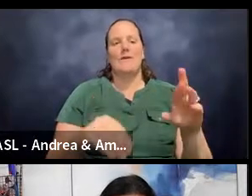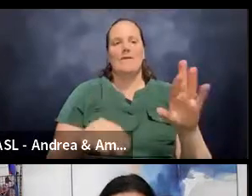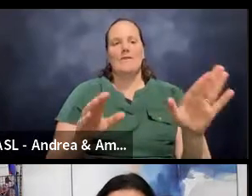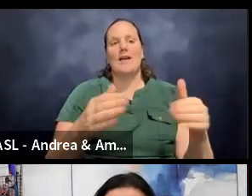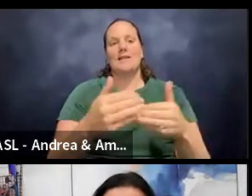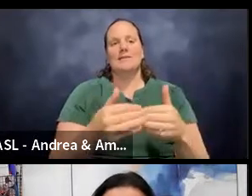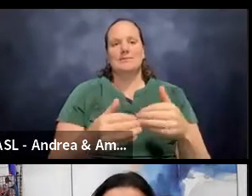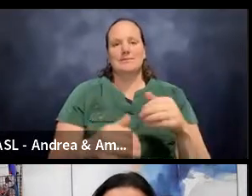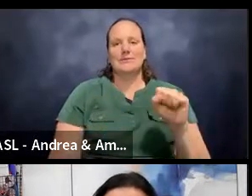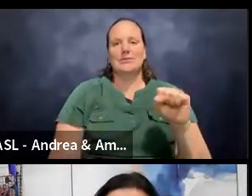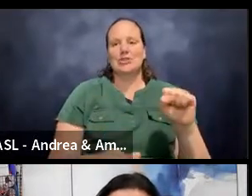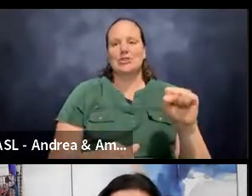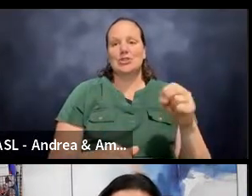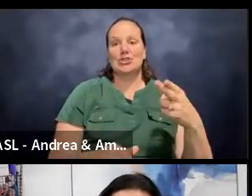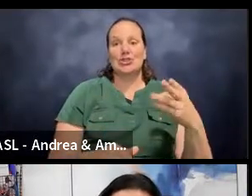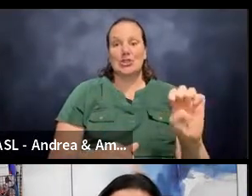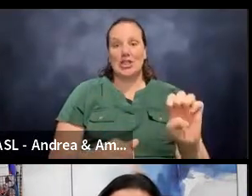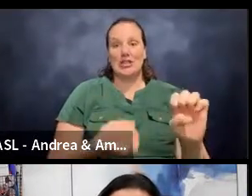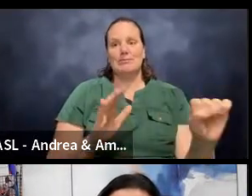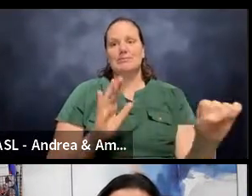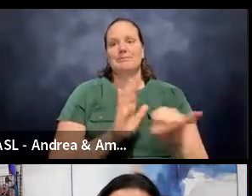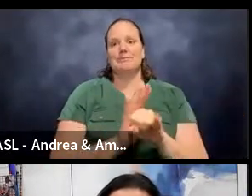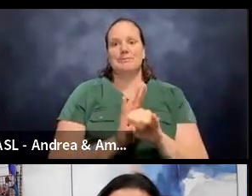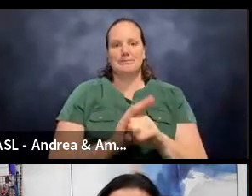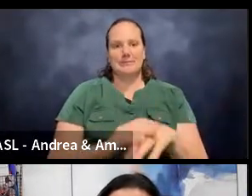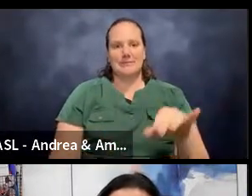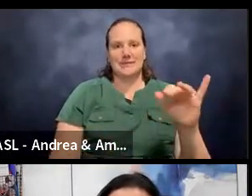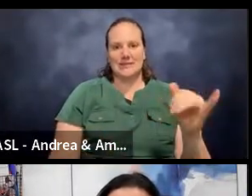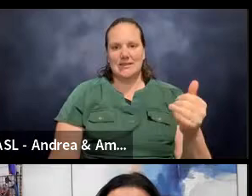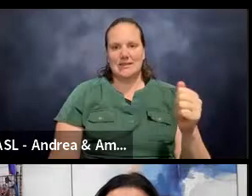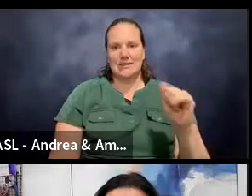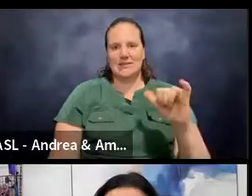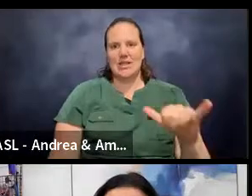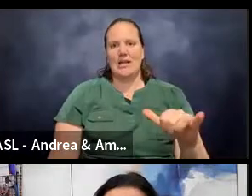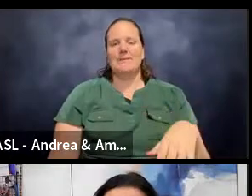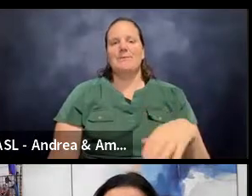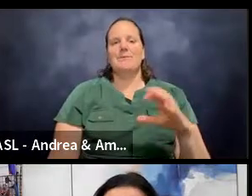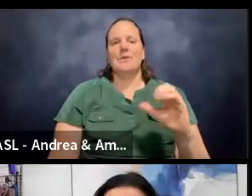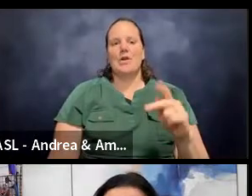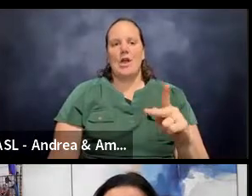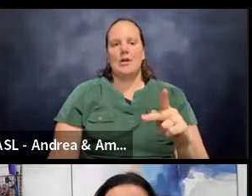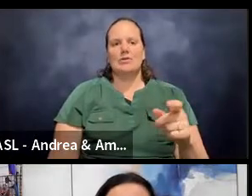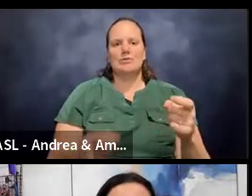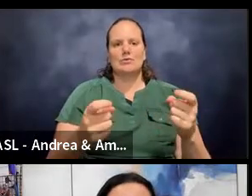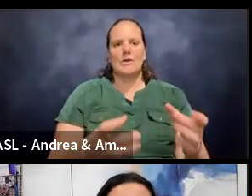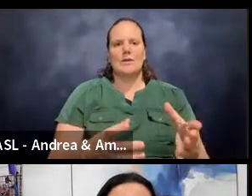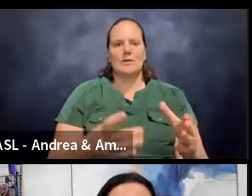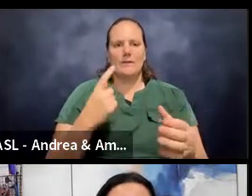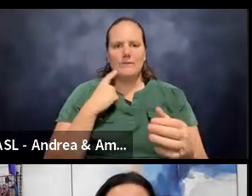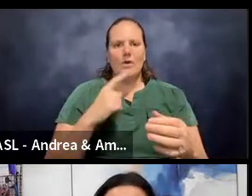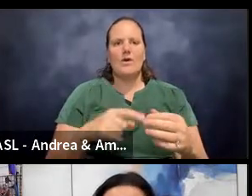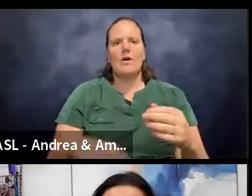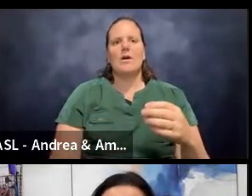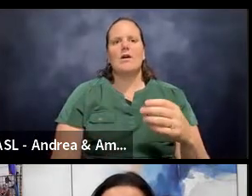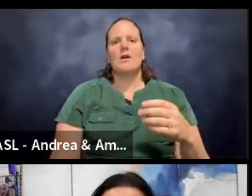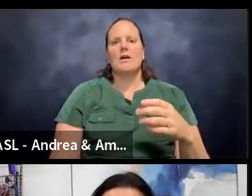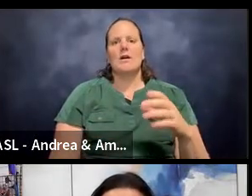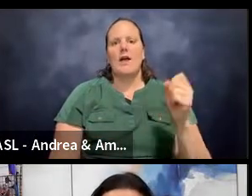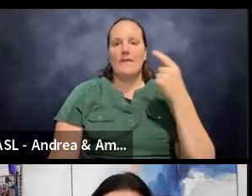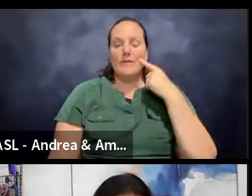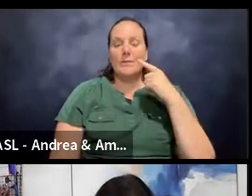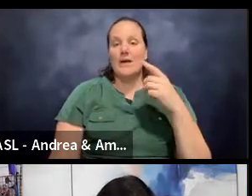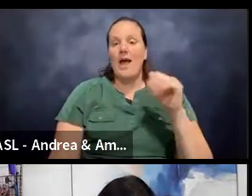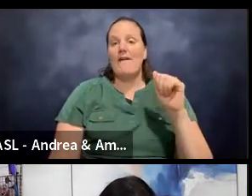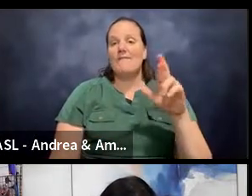I will call on Jay. Hi, I'm Jay Clark. I'm the Director of Government Affairs for the Portland Metro Chamber. We